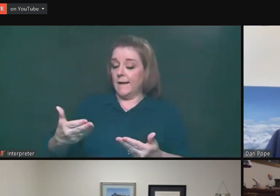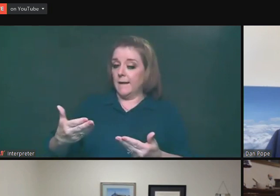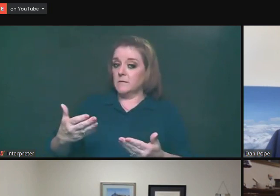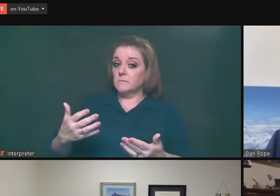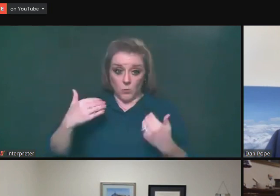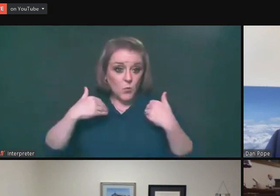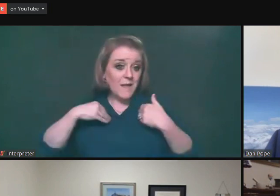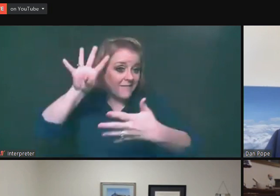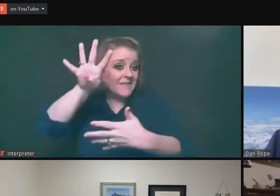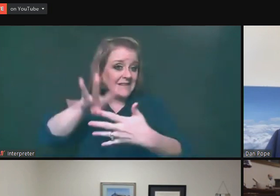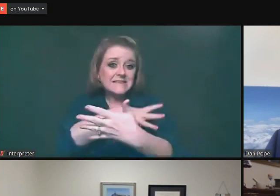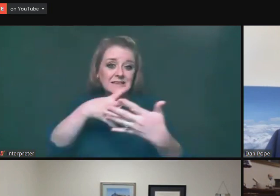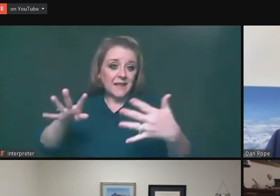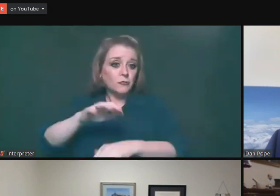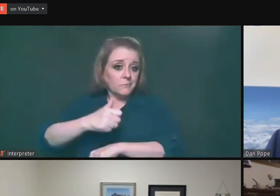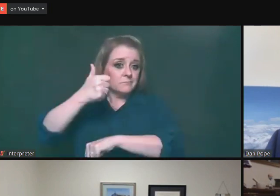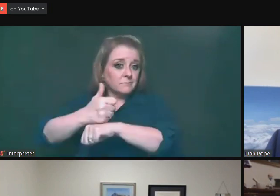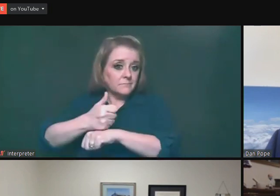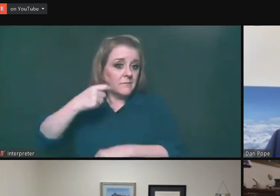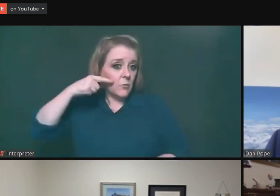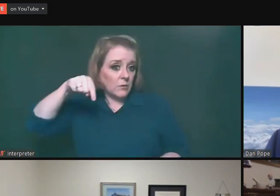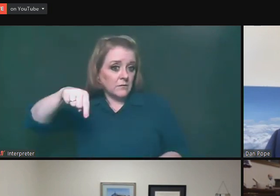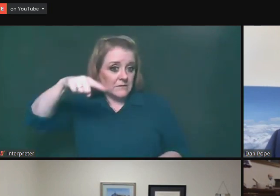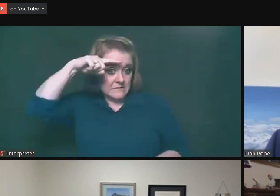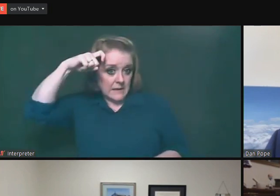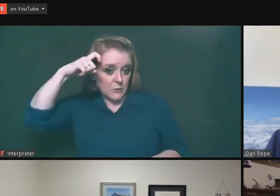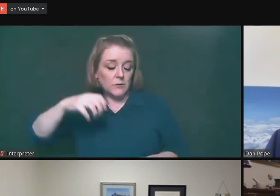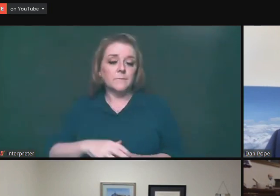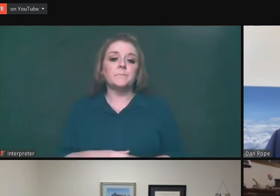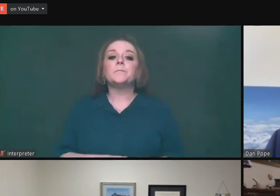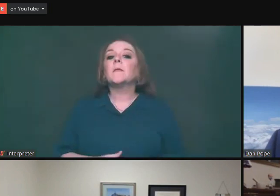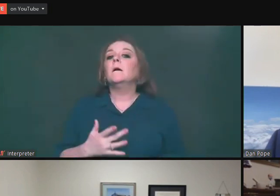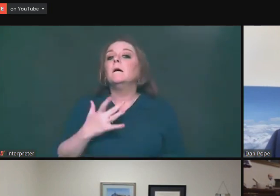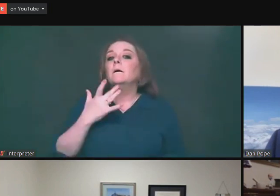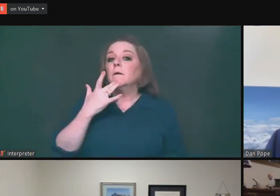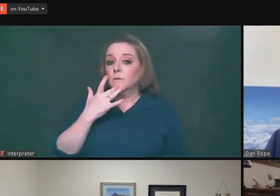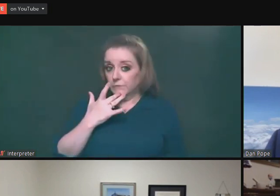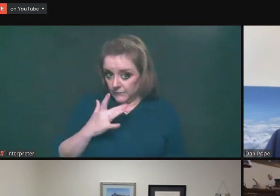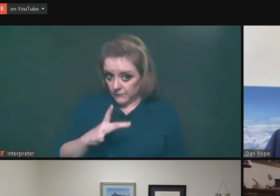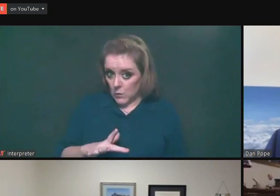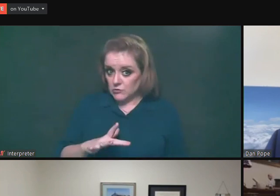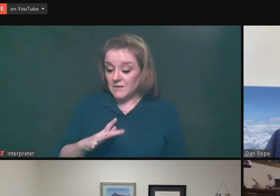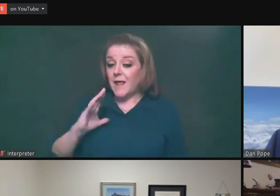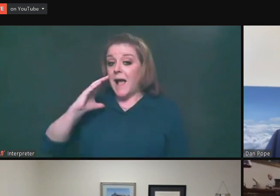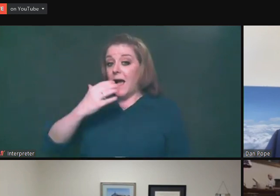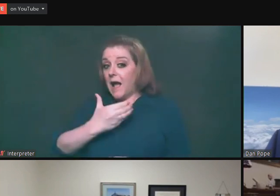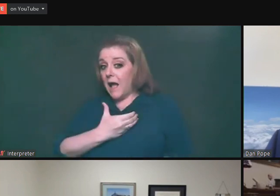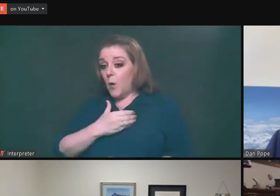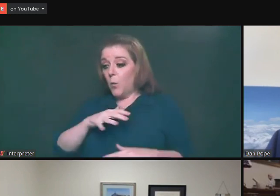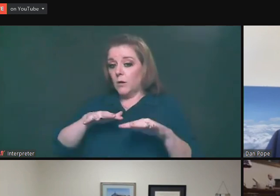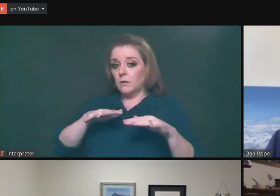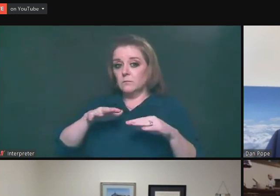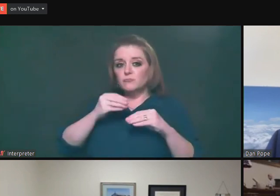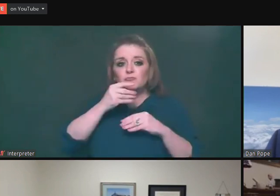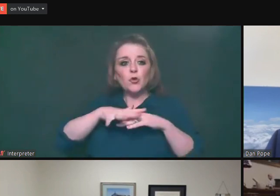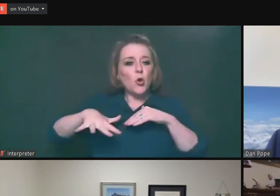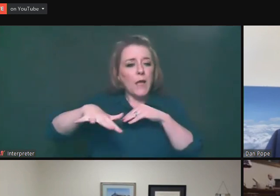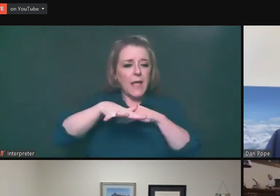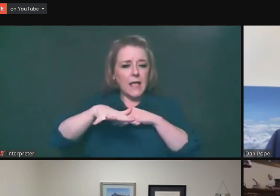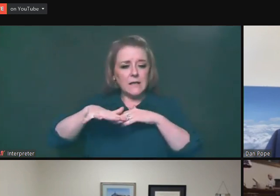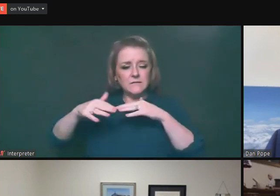schedule for this summer. Now, we are fortunate because we have a very large area here that we